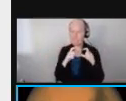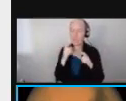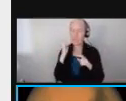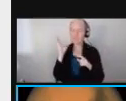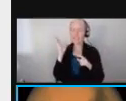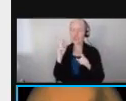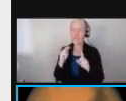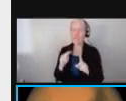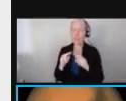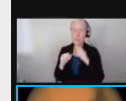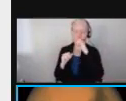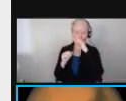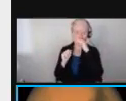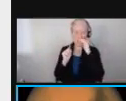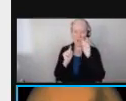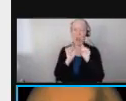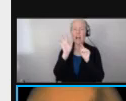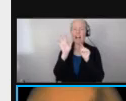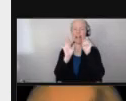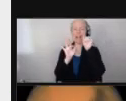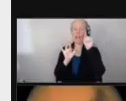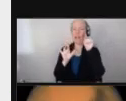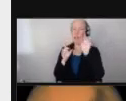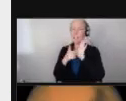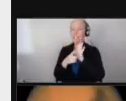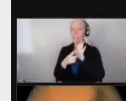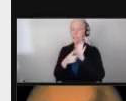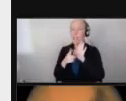and swap screens, or just duplicate.